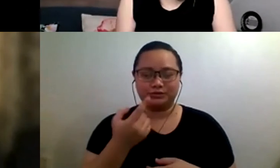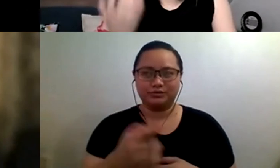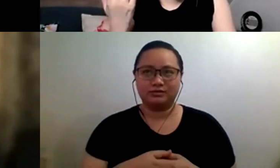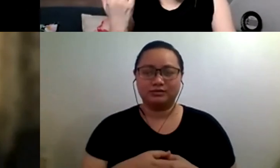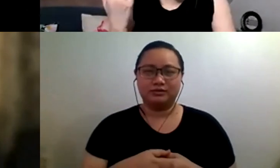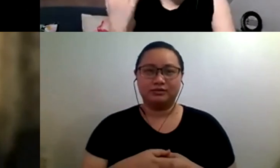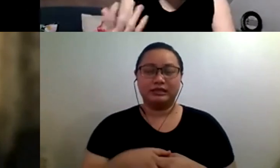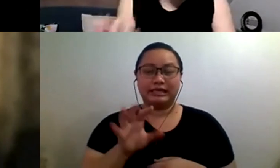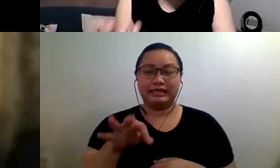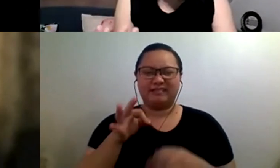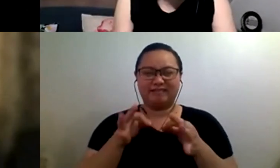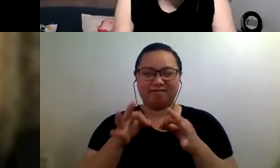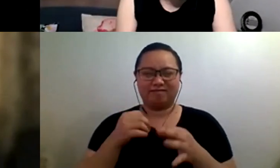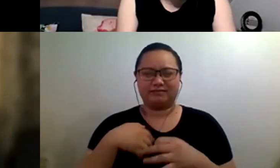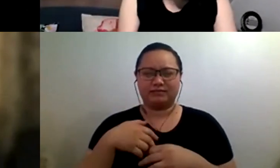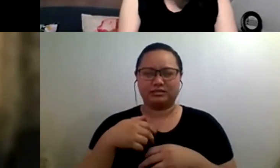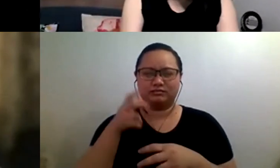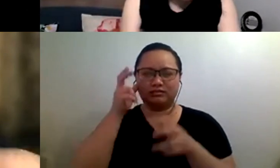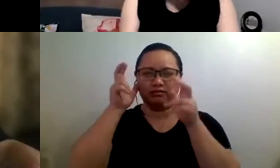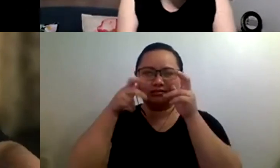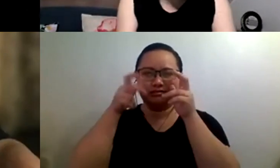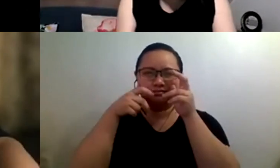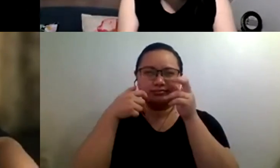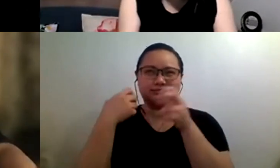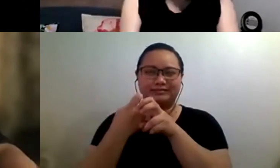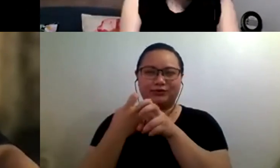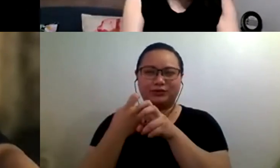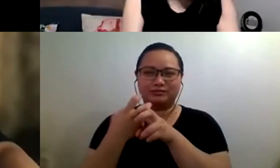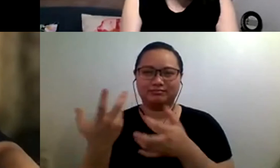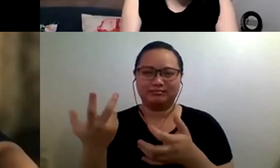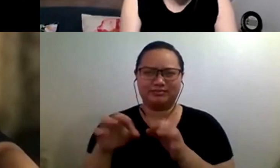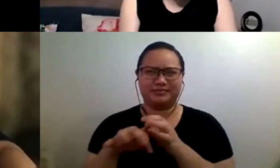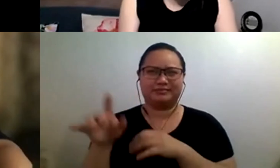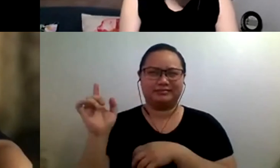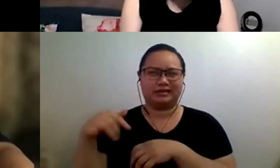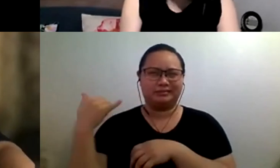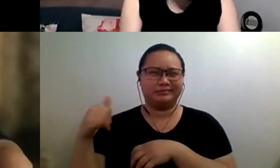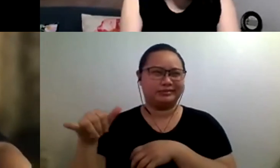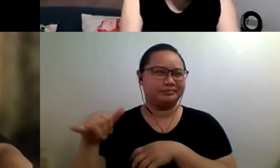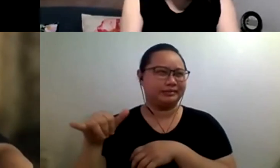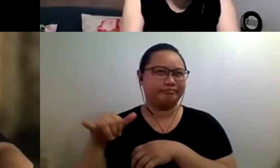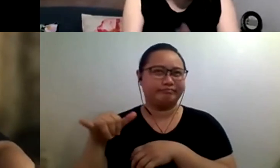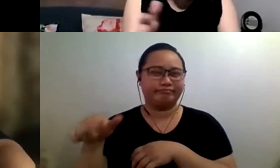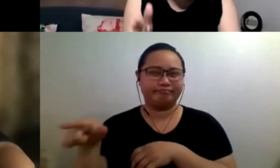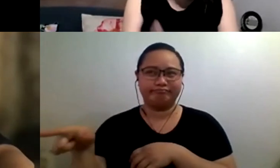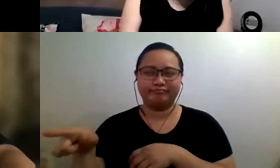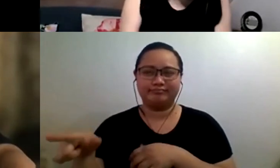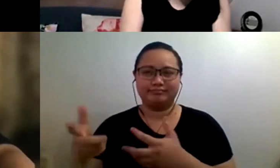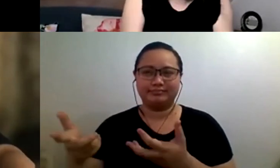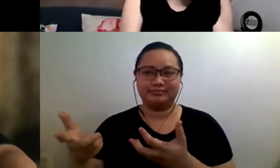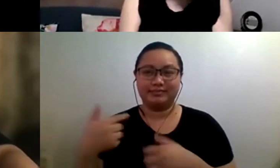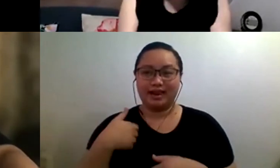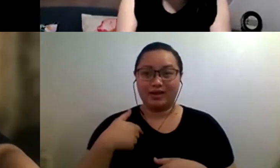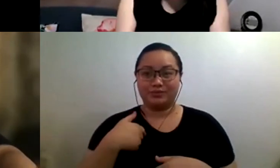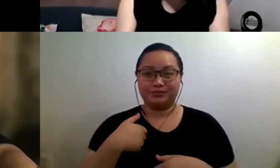difficulty listening, and you know that there's a pattern, na paulit-ulit naman, yan. So I will really choose to not